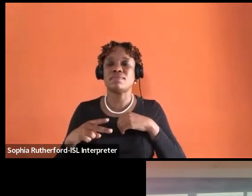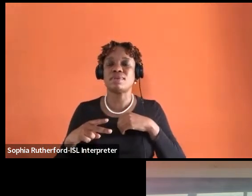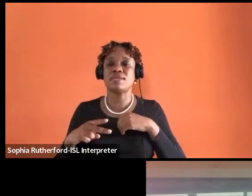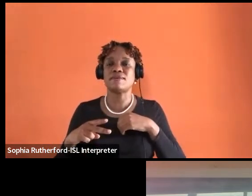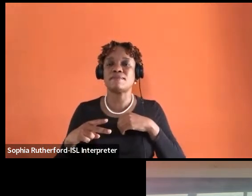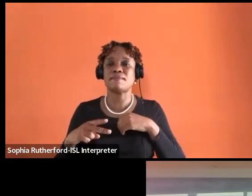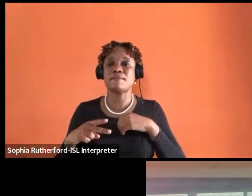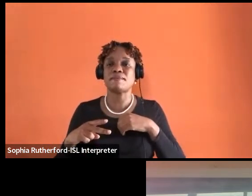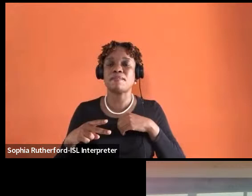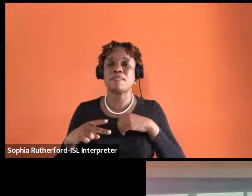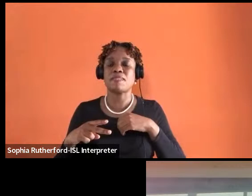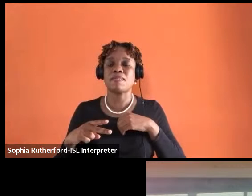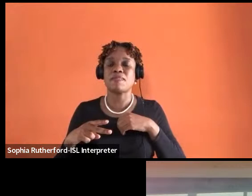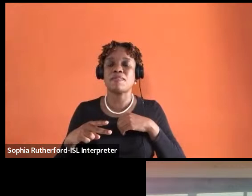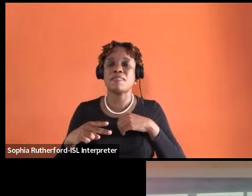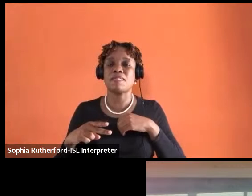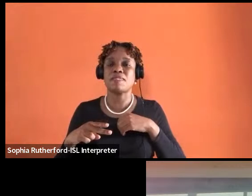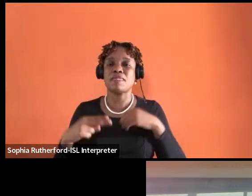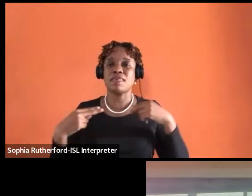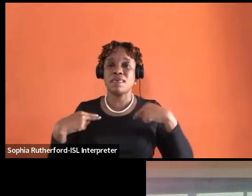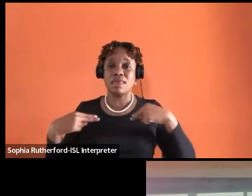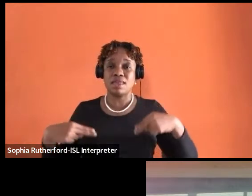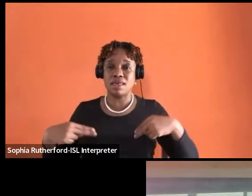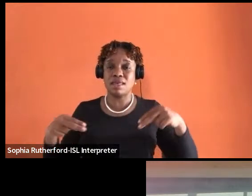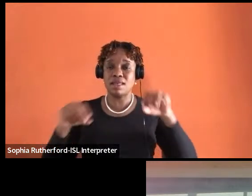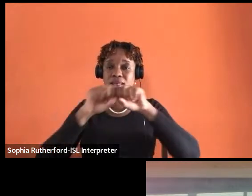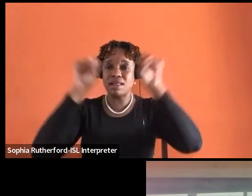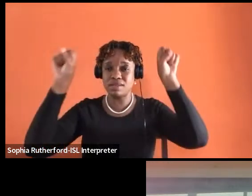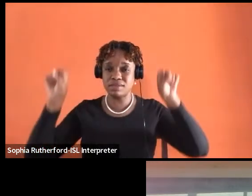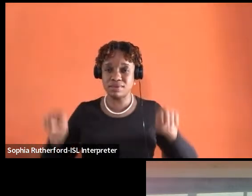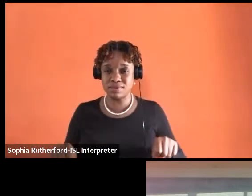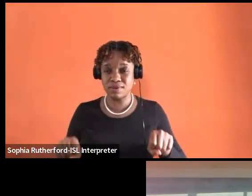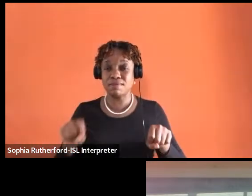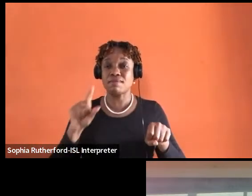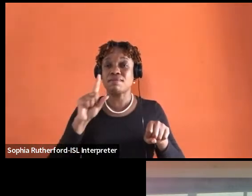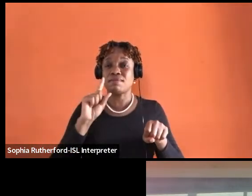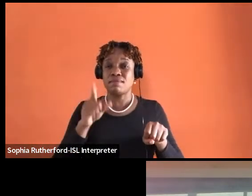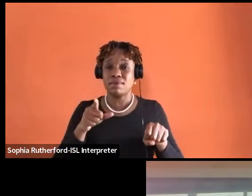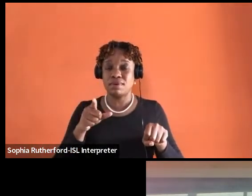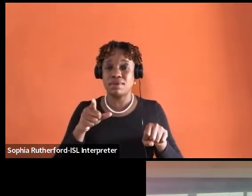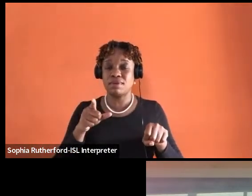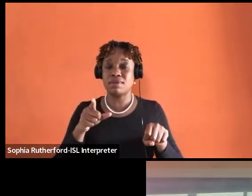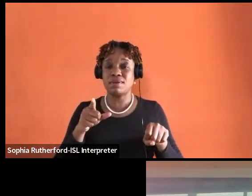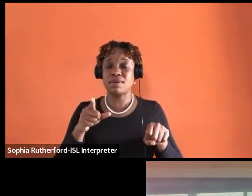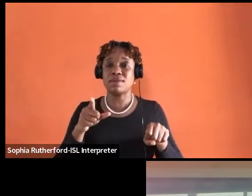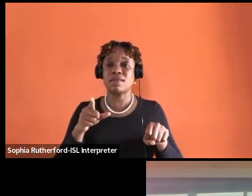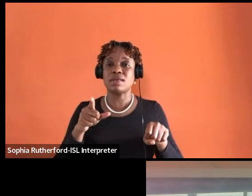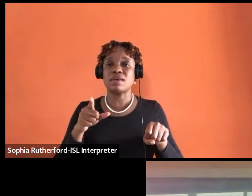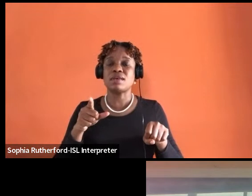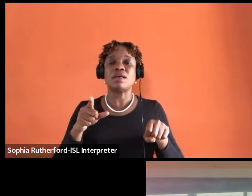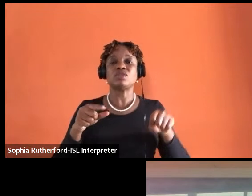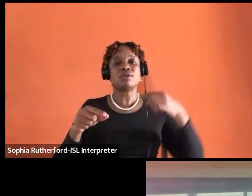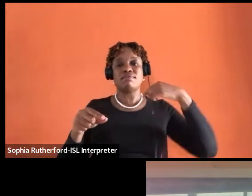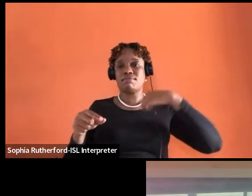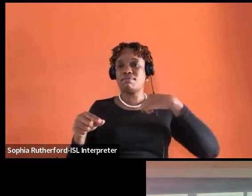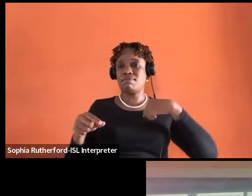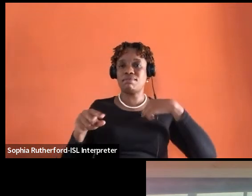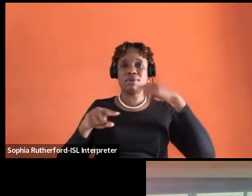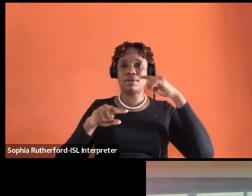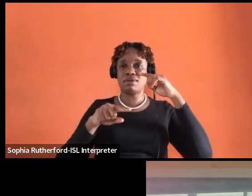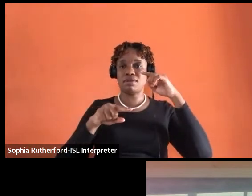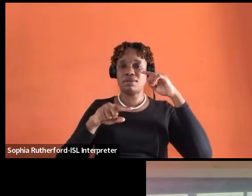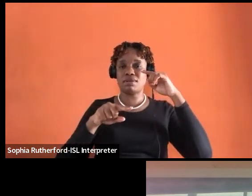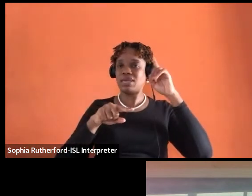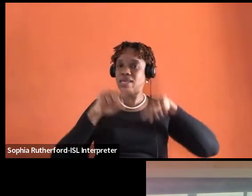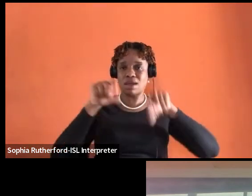for me as a single parent, can't afford any money at all, not even able to work because of the special needs